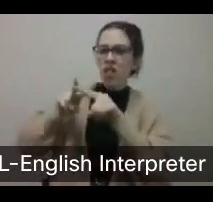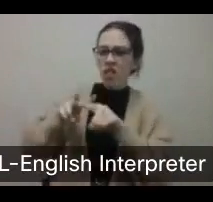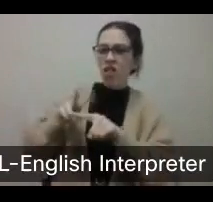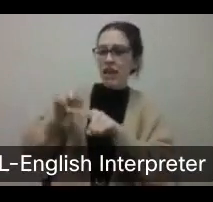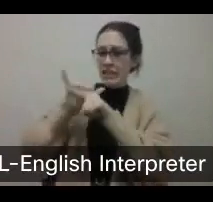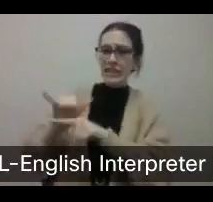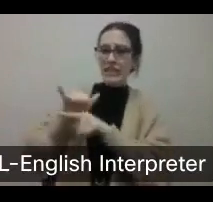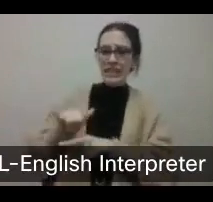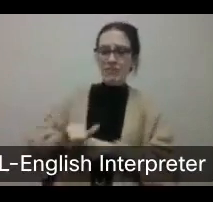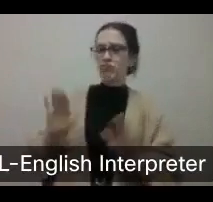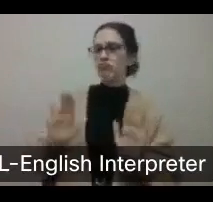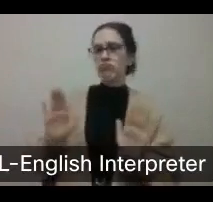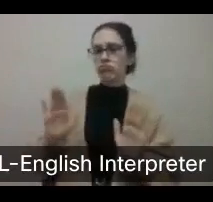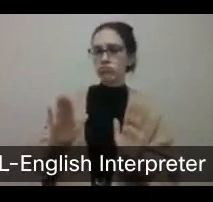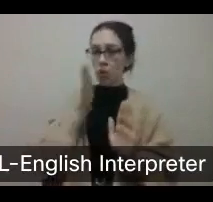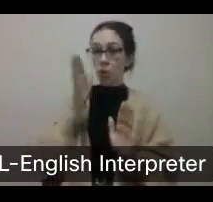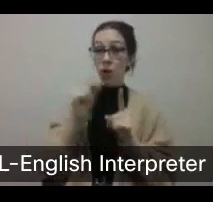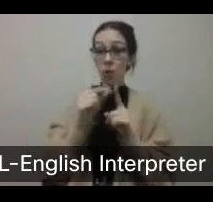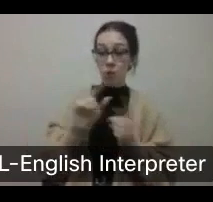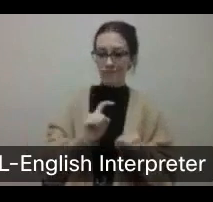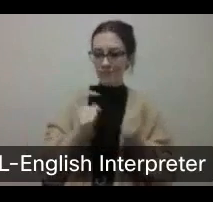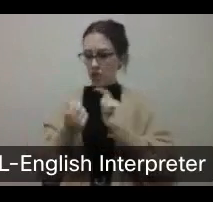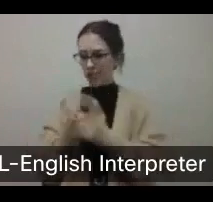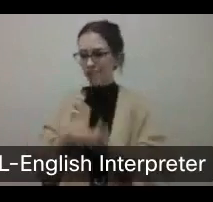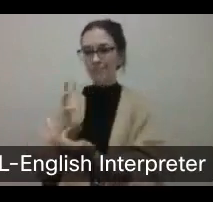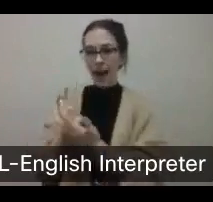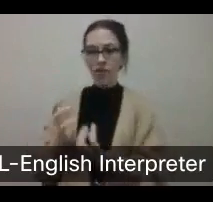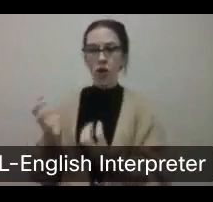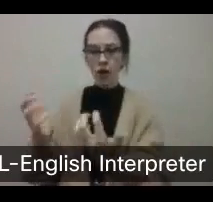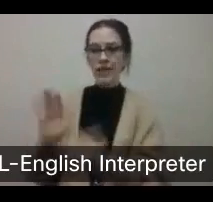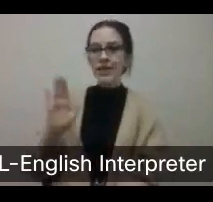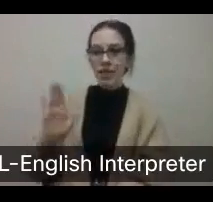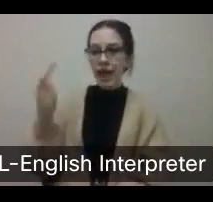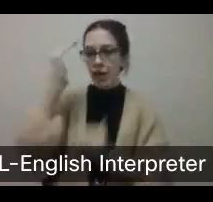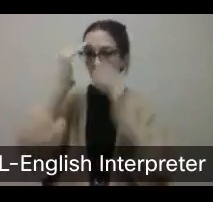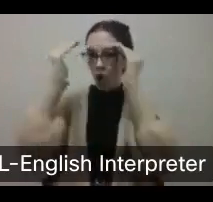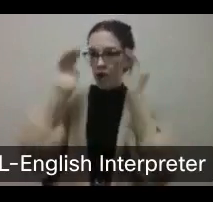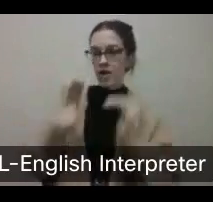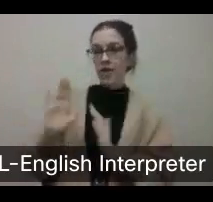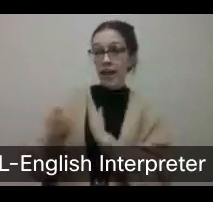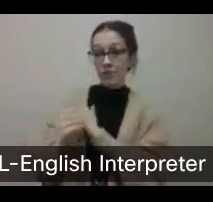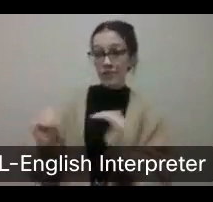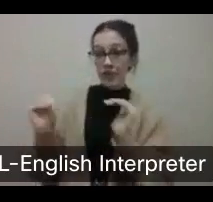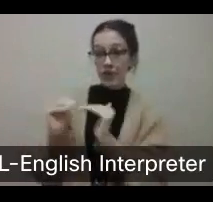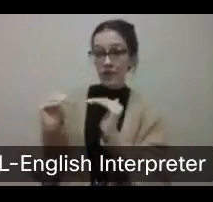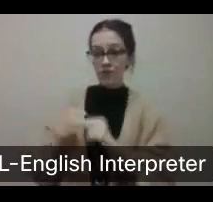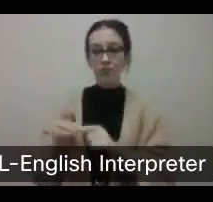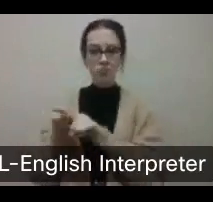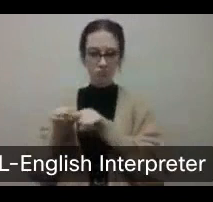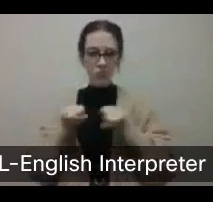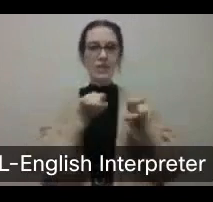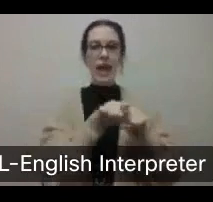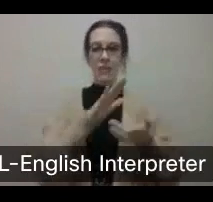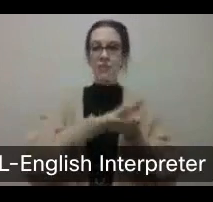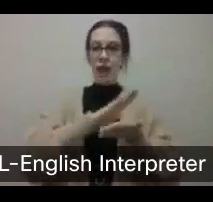going to make adjustments based on your audience's knowledge. And the same thing too, when you're doing academic writing, you